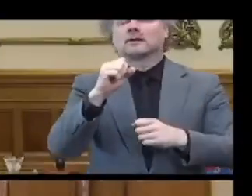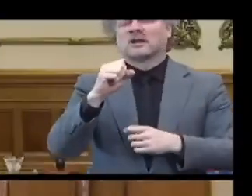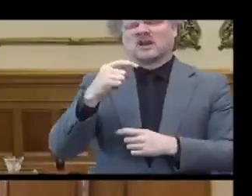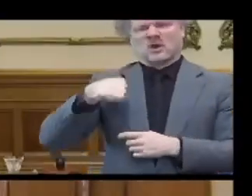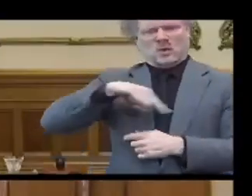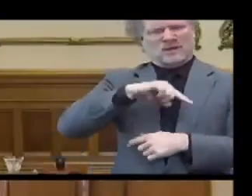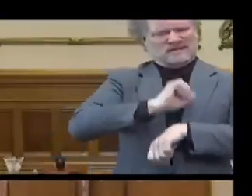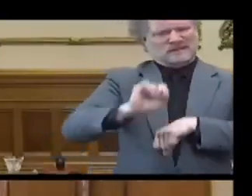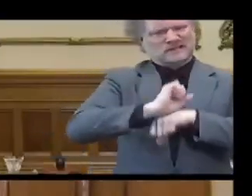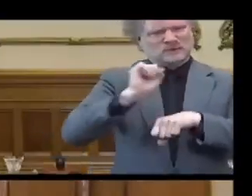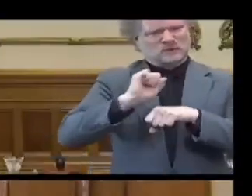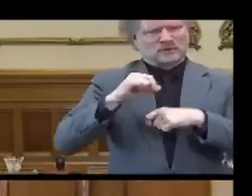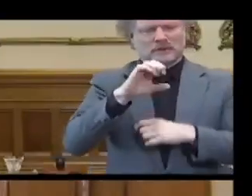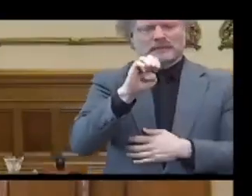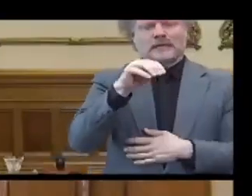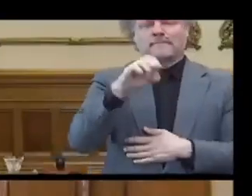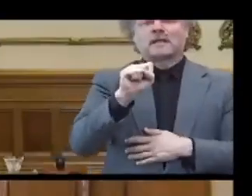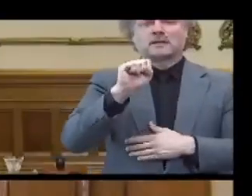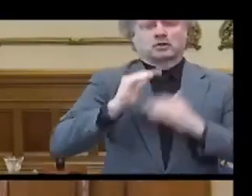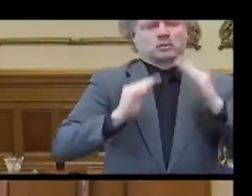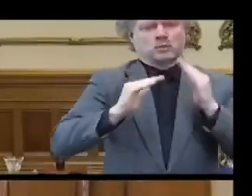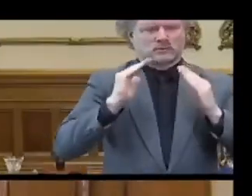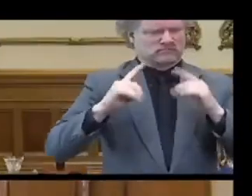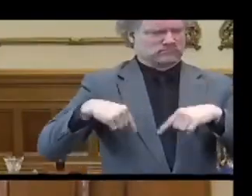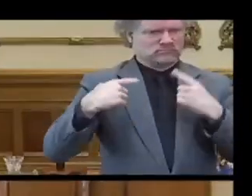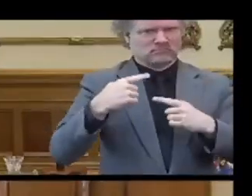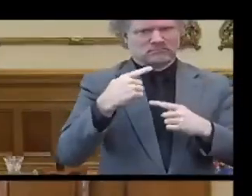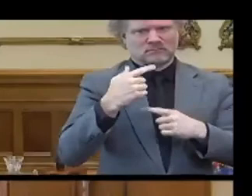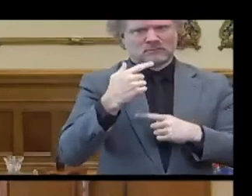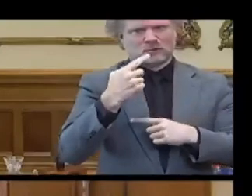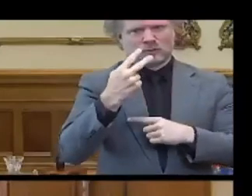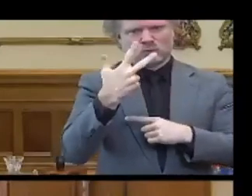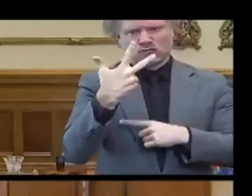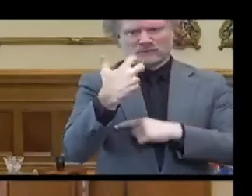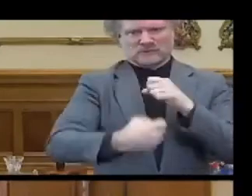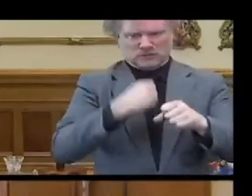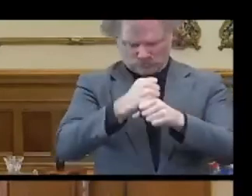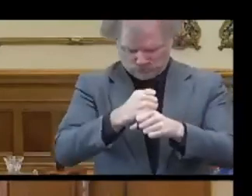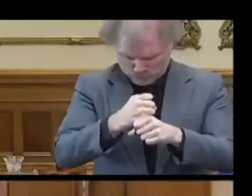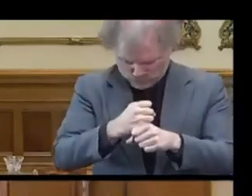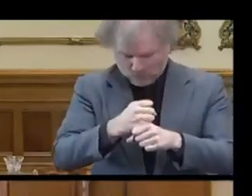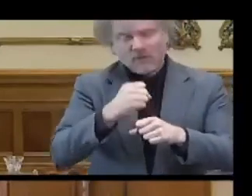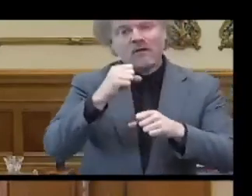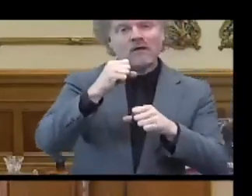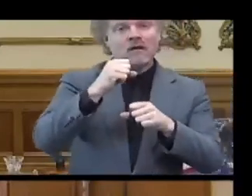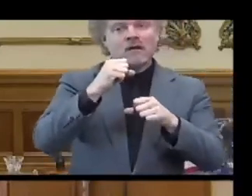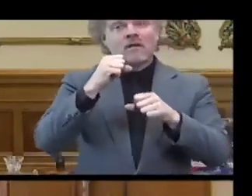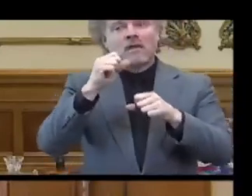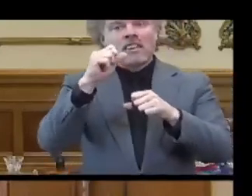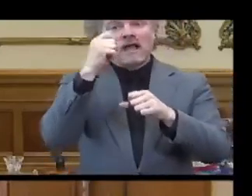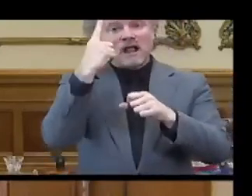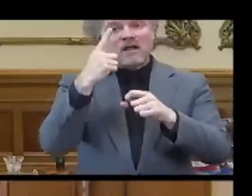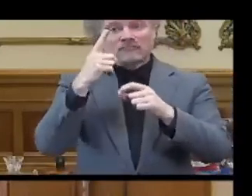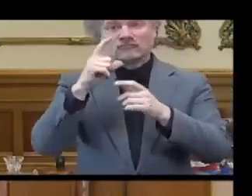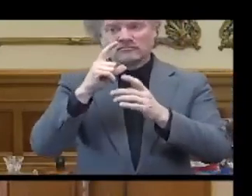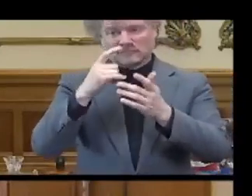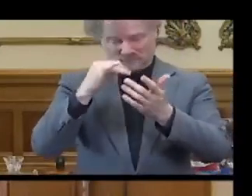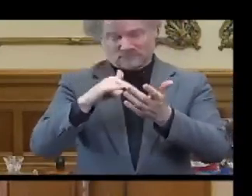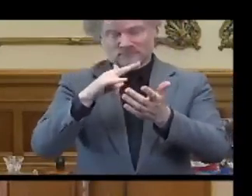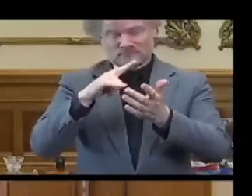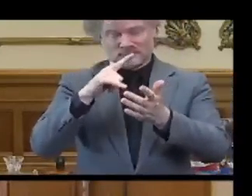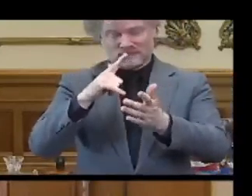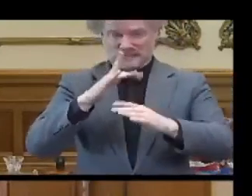working on within the EMS community now for several years, and something that the governor himself added to the list of his top